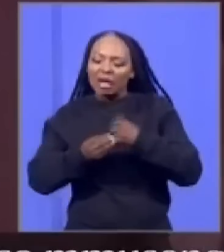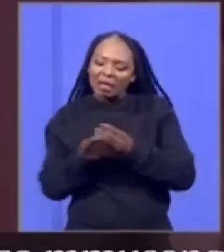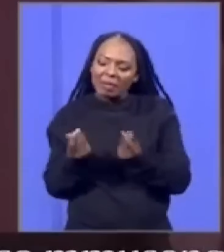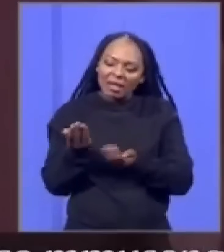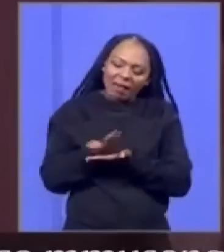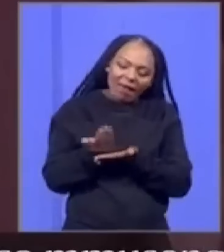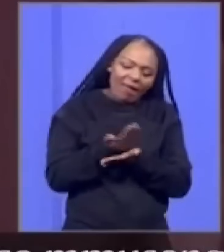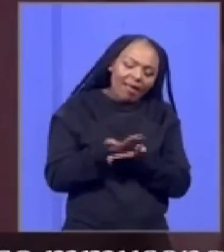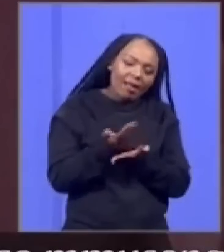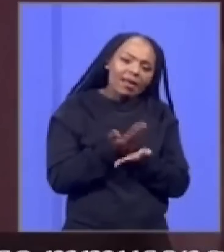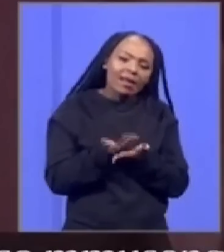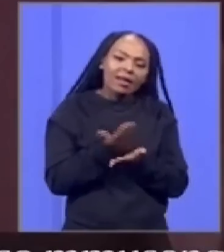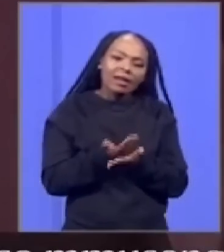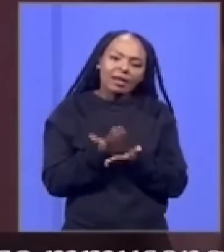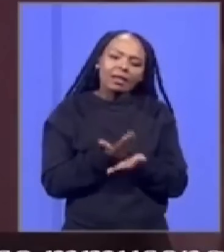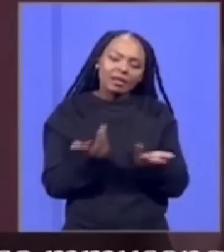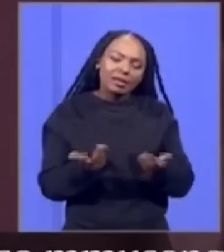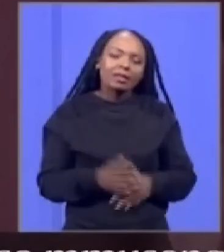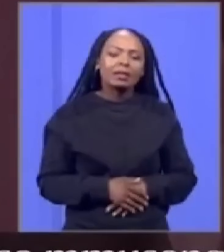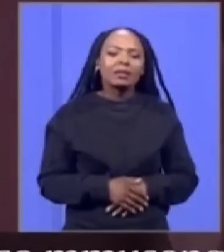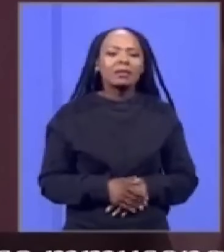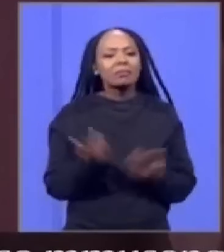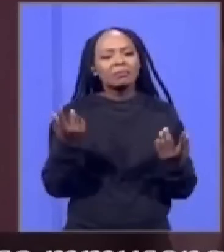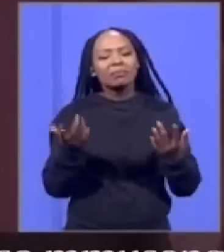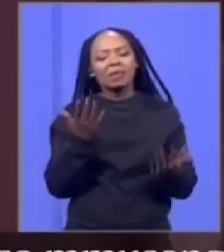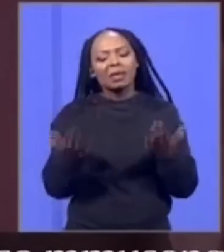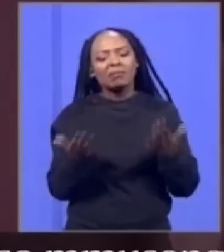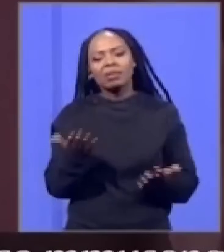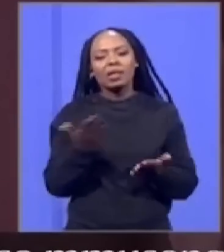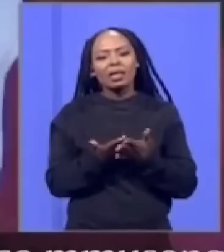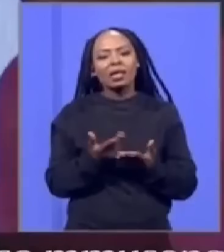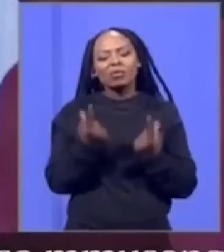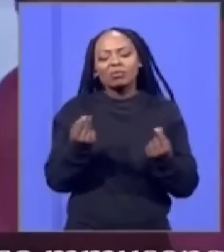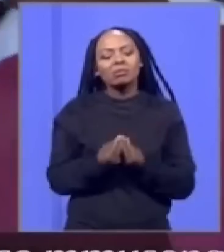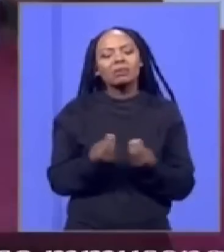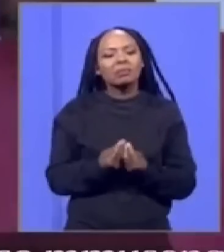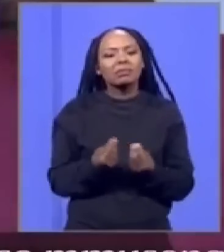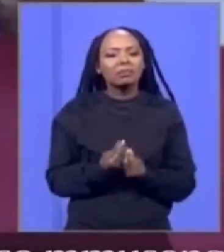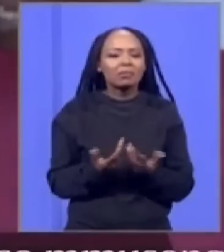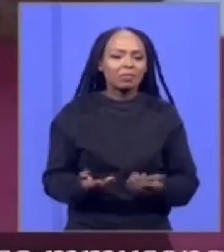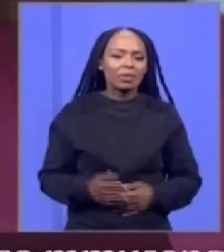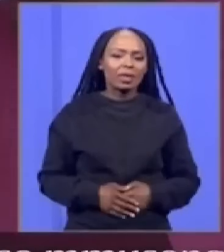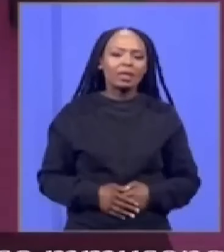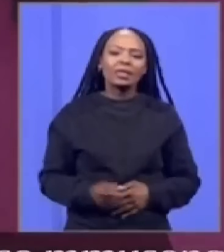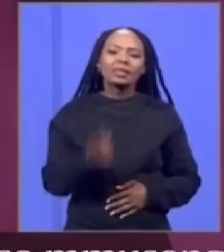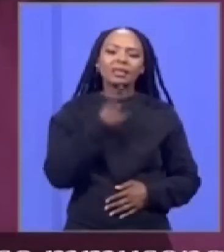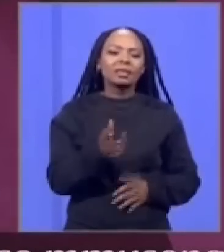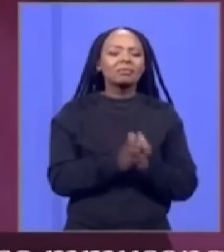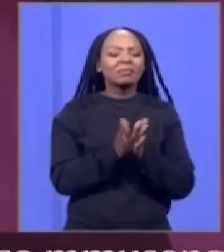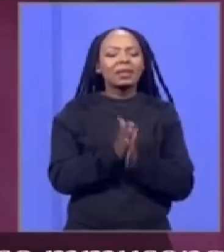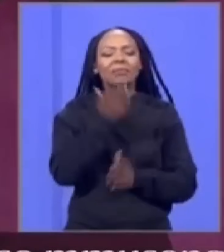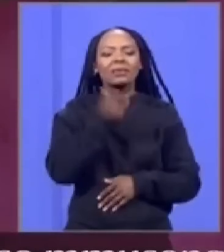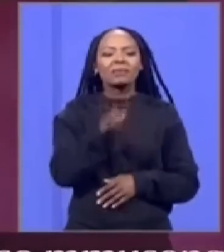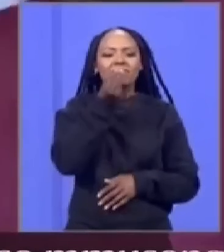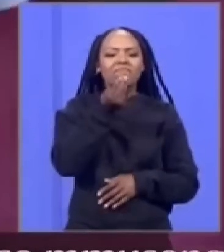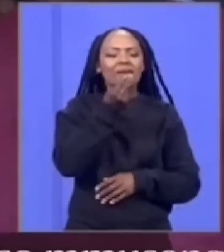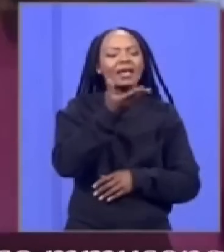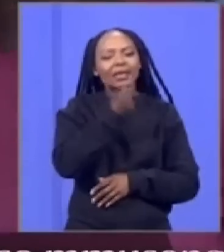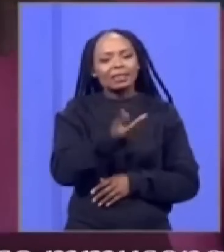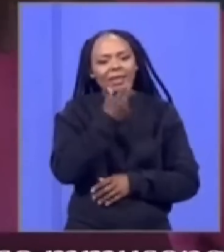gore netela gote kolek e be ke itse gore ke ntsha se. Ba re ba ikopela fela dijo tsa Keresemose le